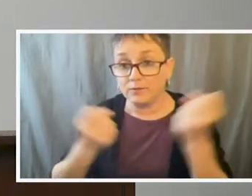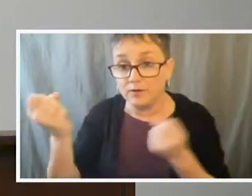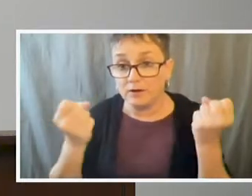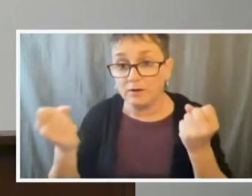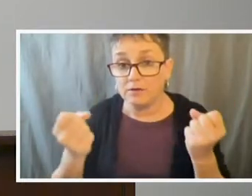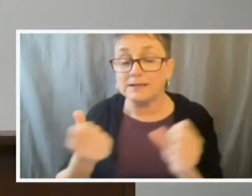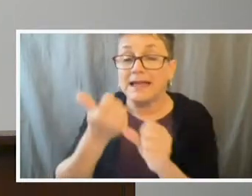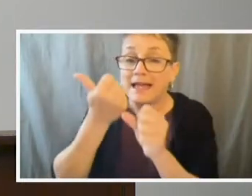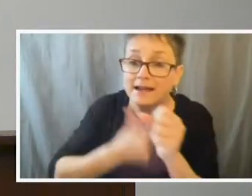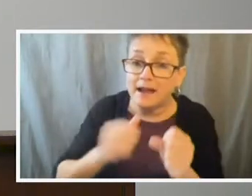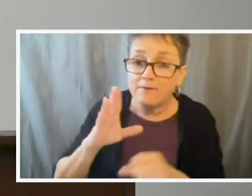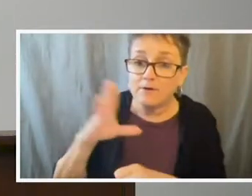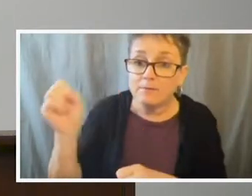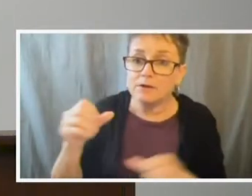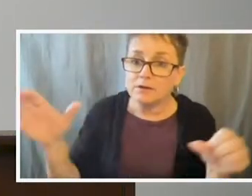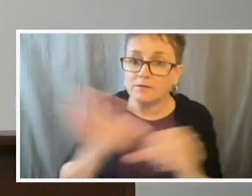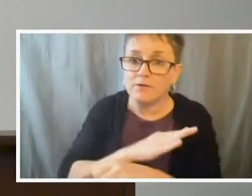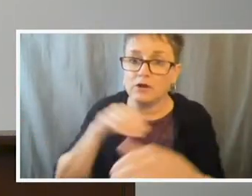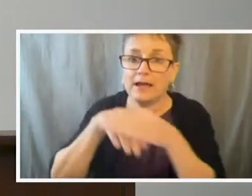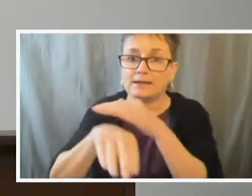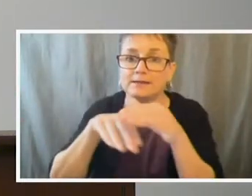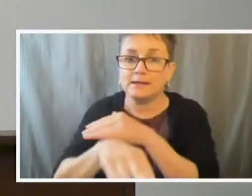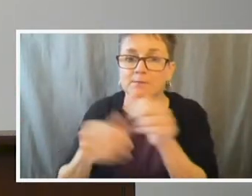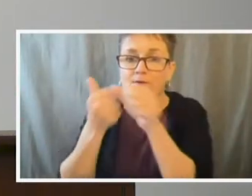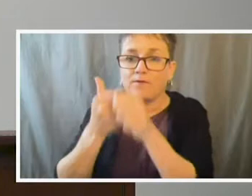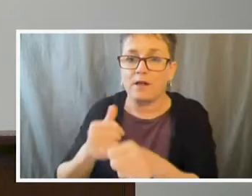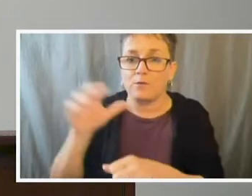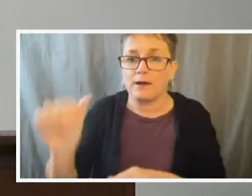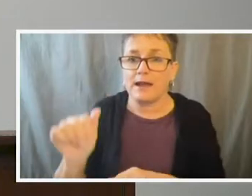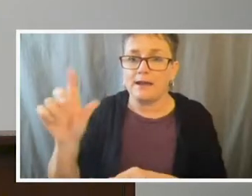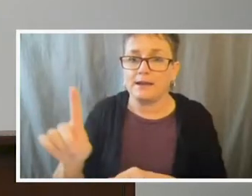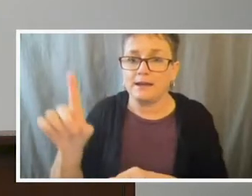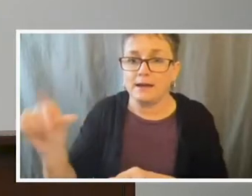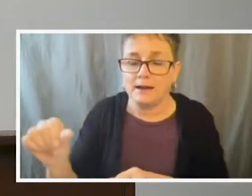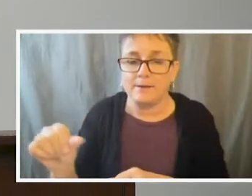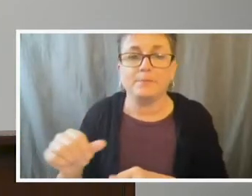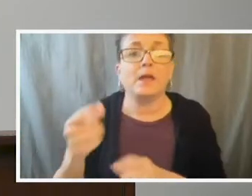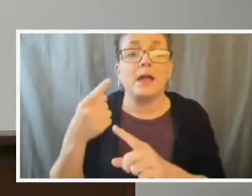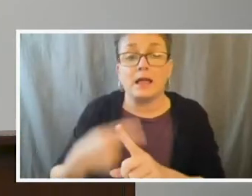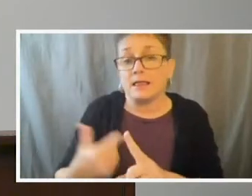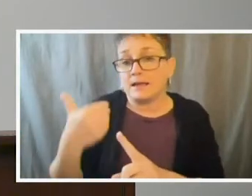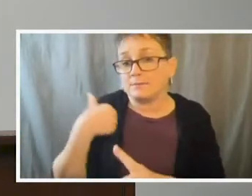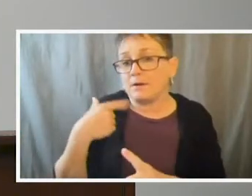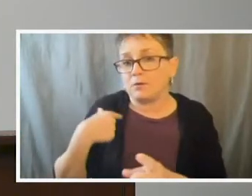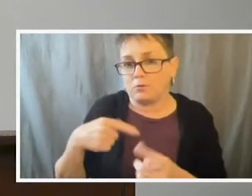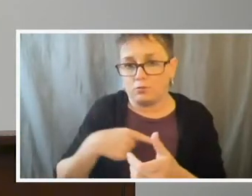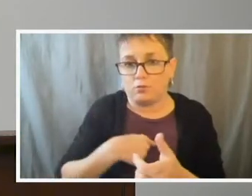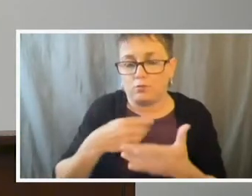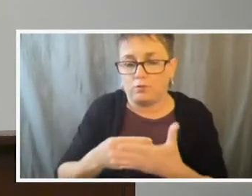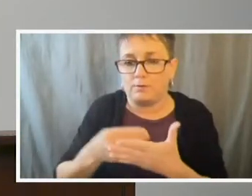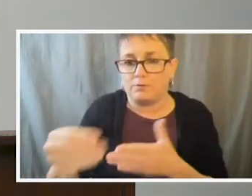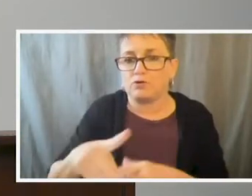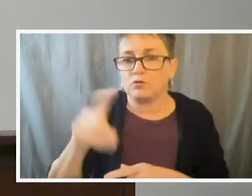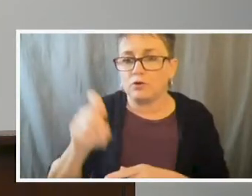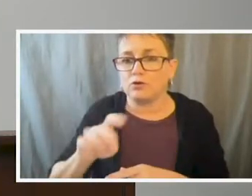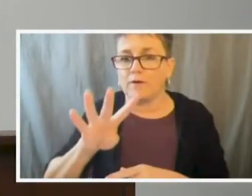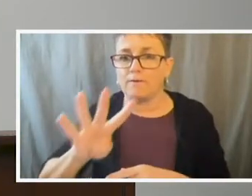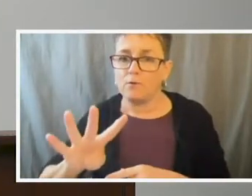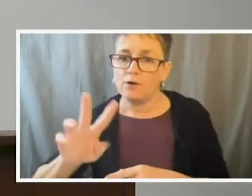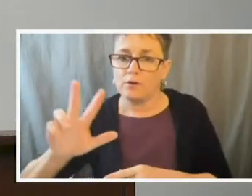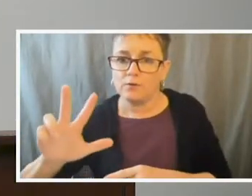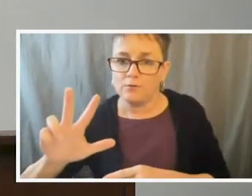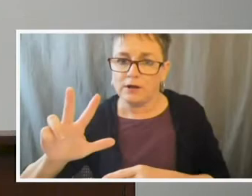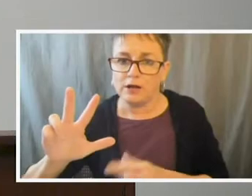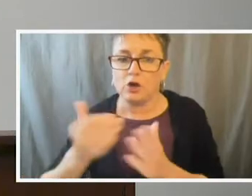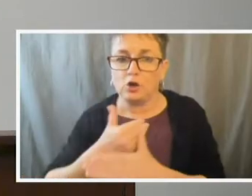accessible under the ADA. In addition, last month, NDA Transit purchased 143 new cutaway minibuses with lifts, with the